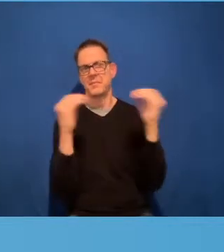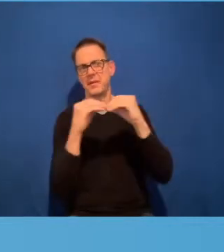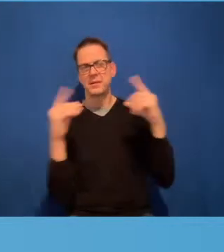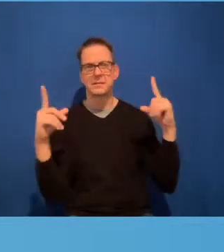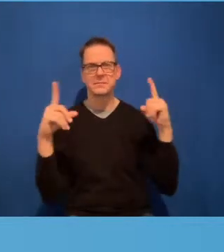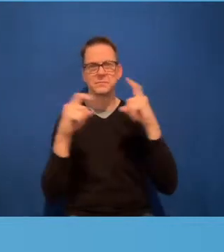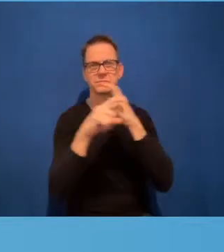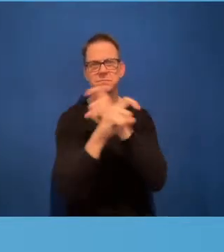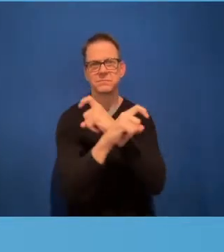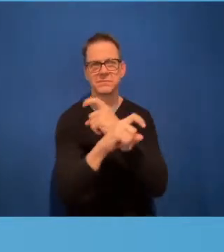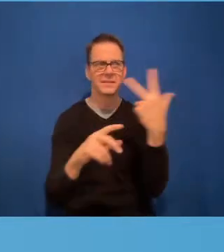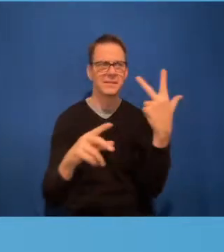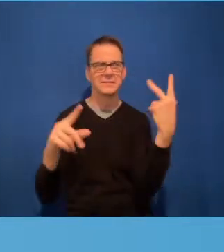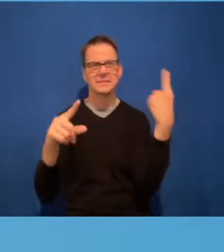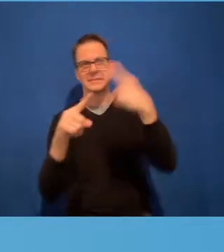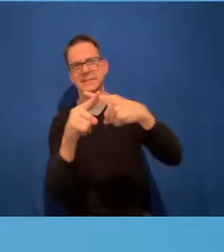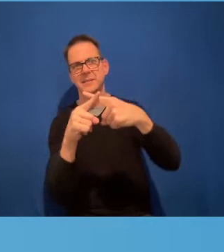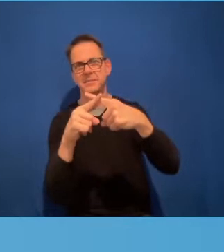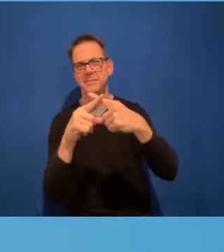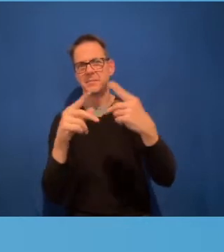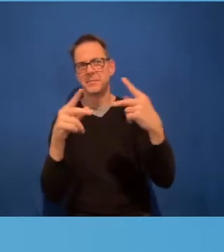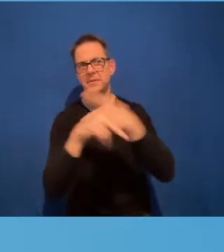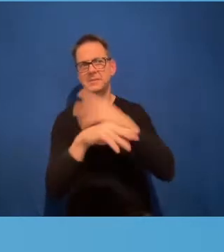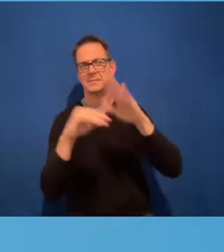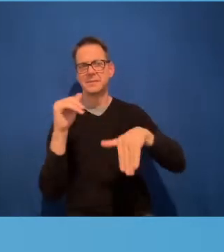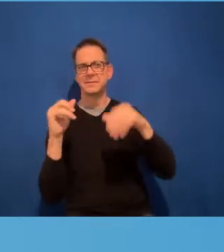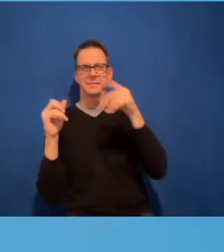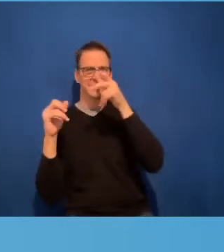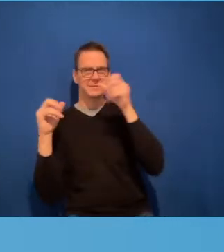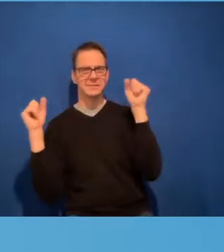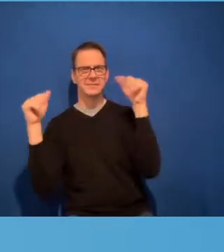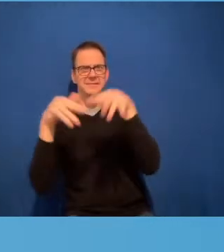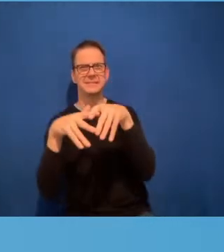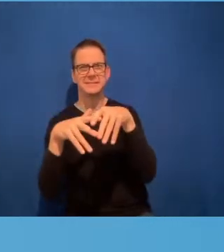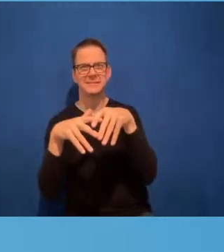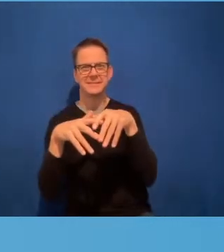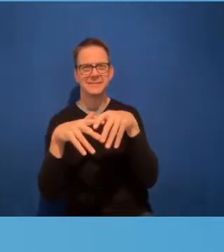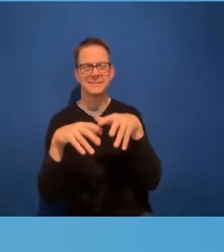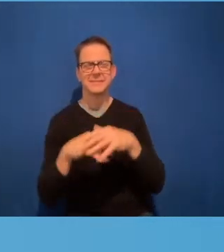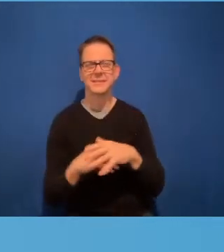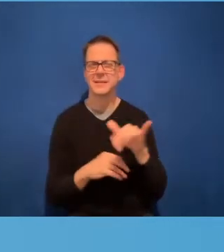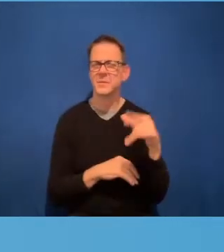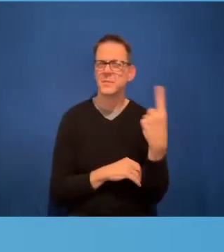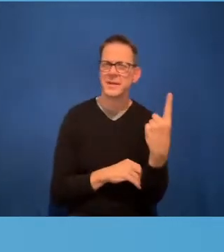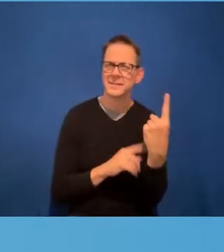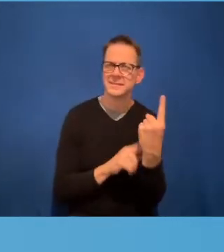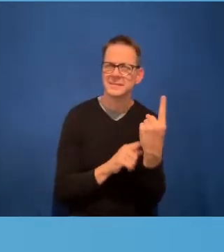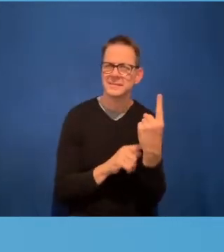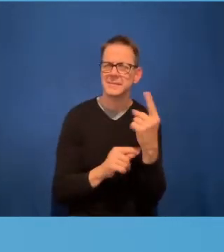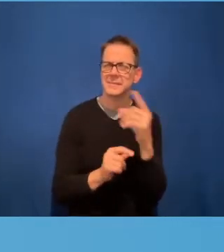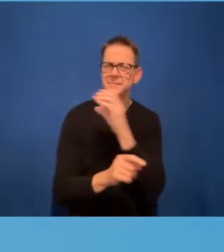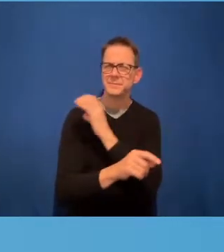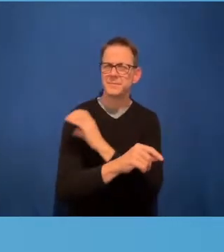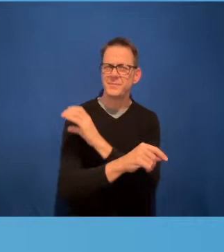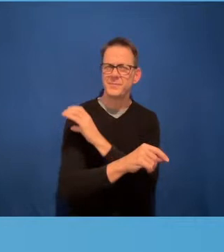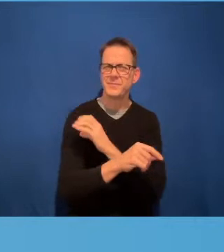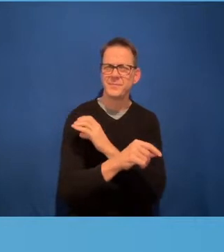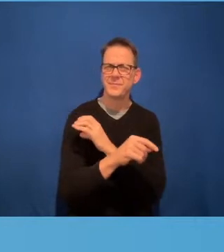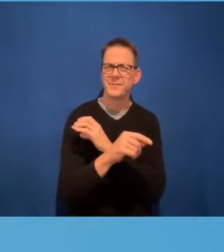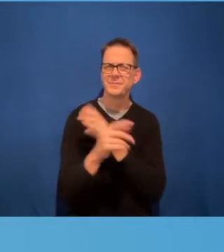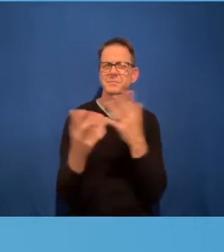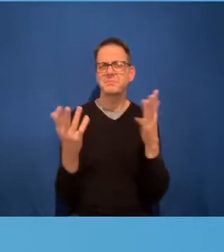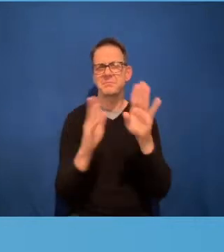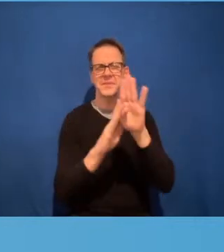pandemic. I think I had one clinic and only a half hour late in the last 4